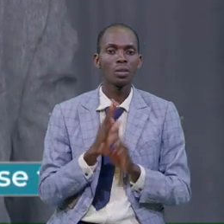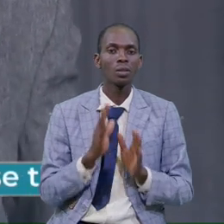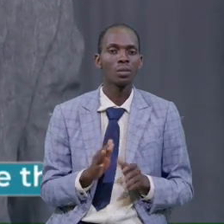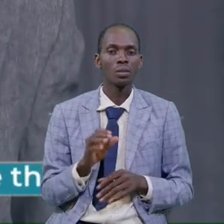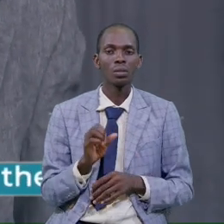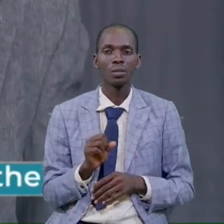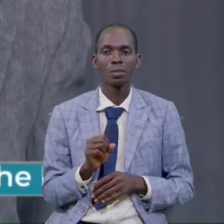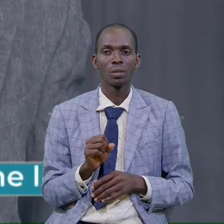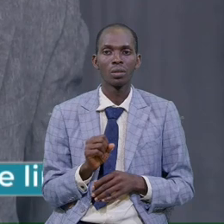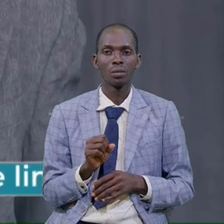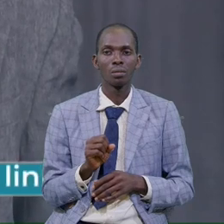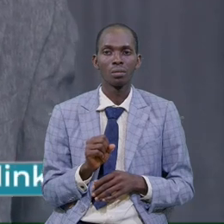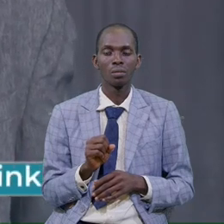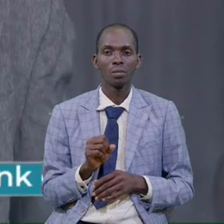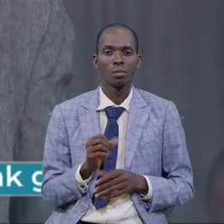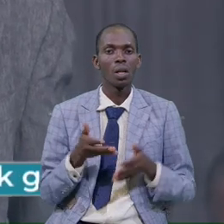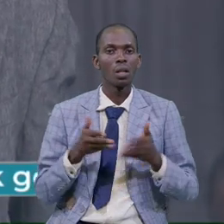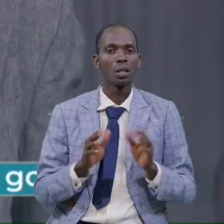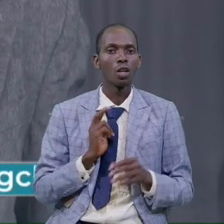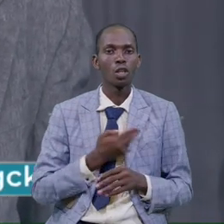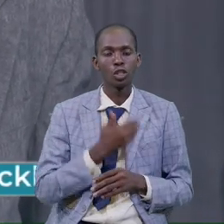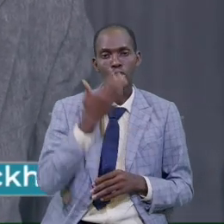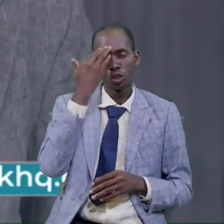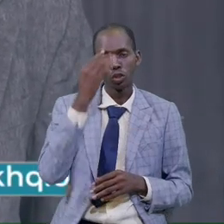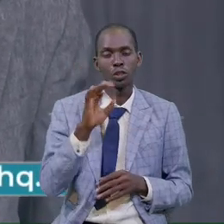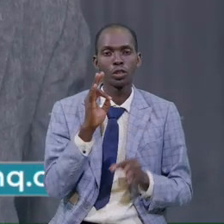make us to know if you have been able to go through.